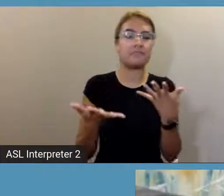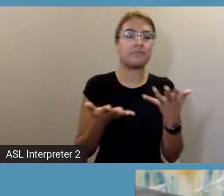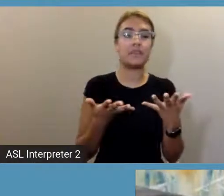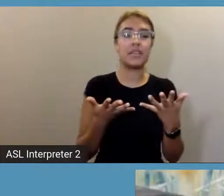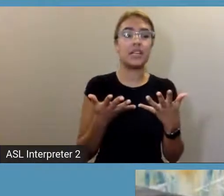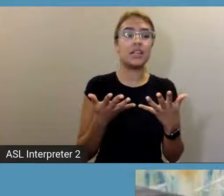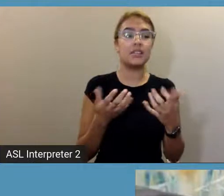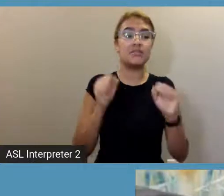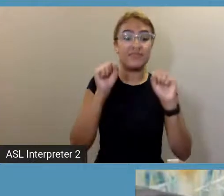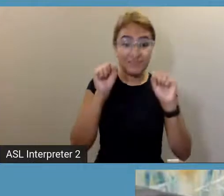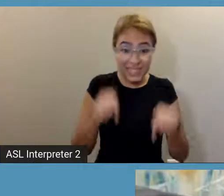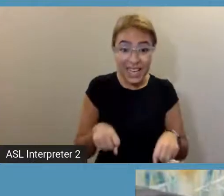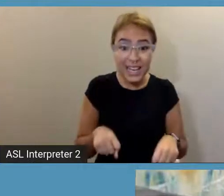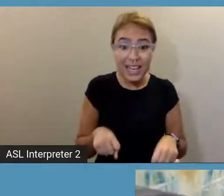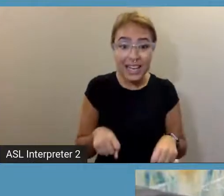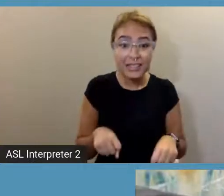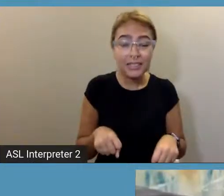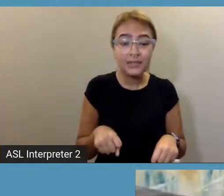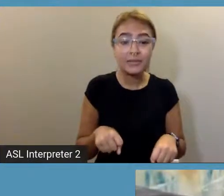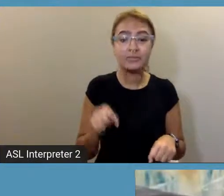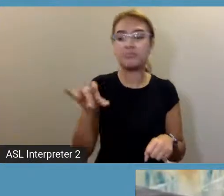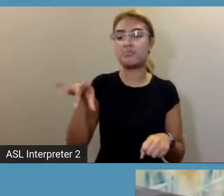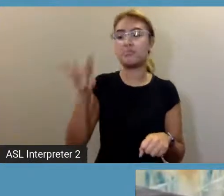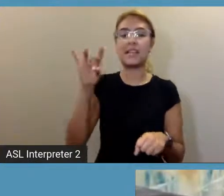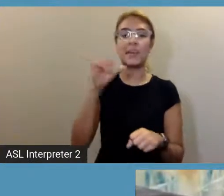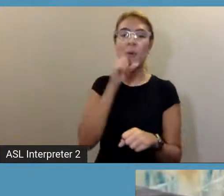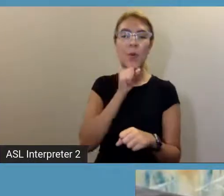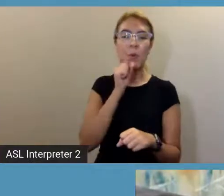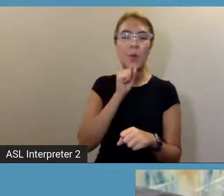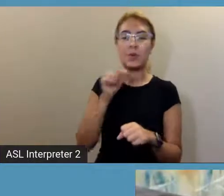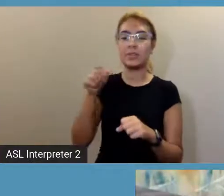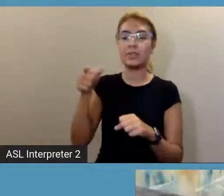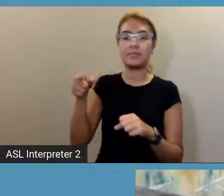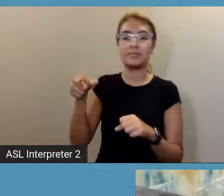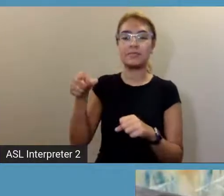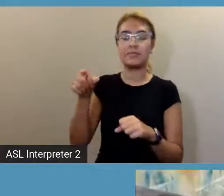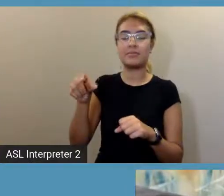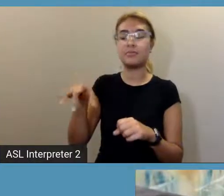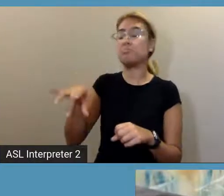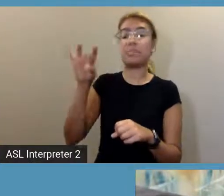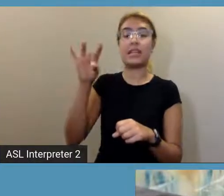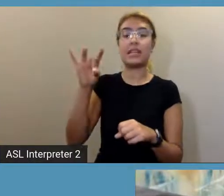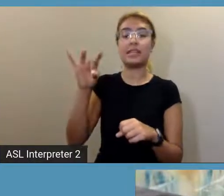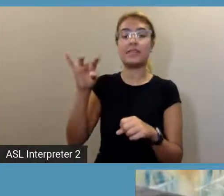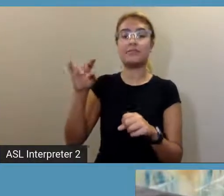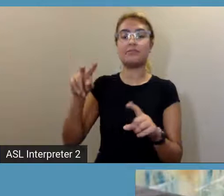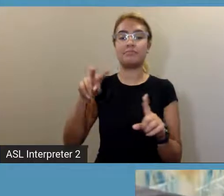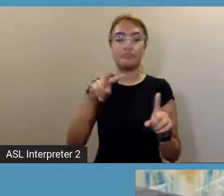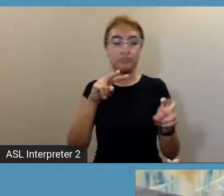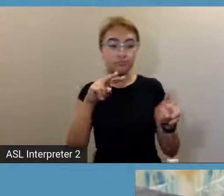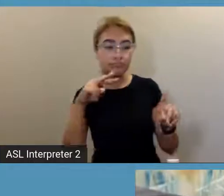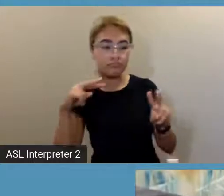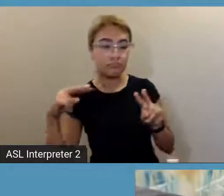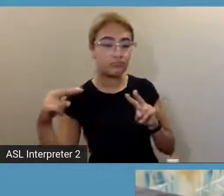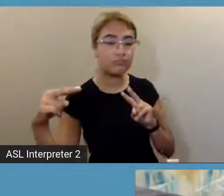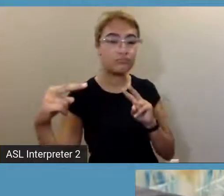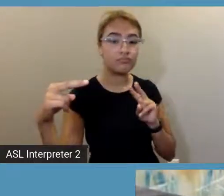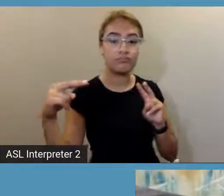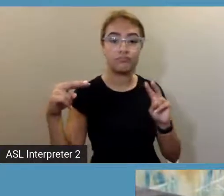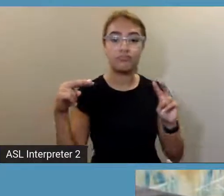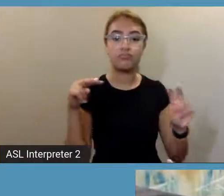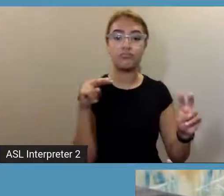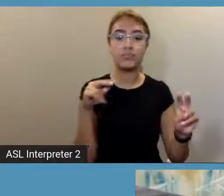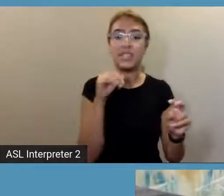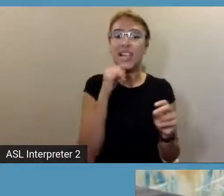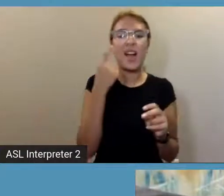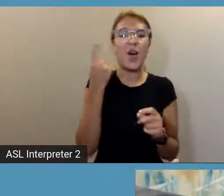ability to do it, just make it pick it up, like that you can pick it up and look around it. If not, just allow people to move around it, because that's